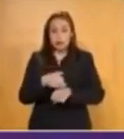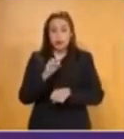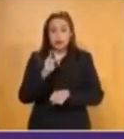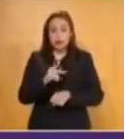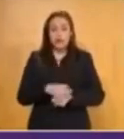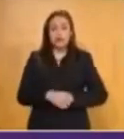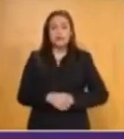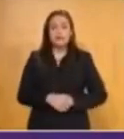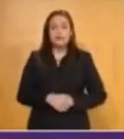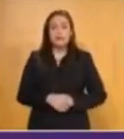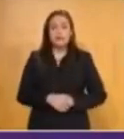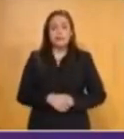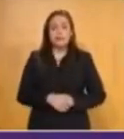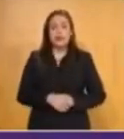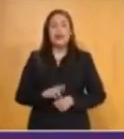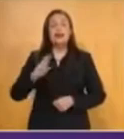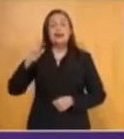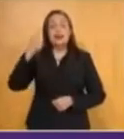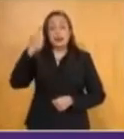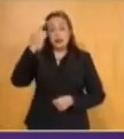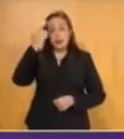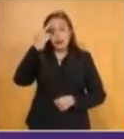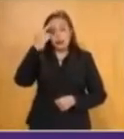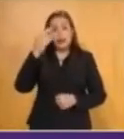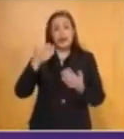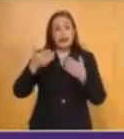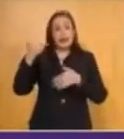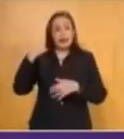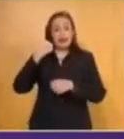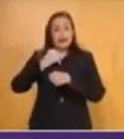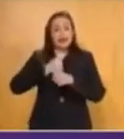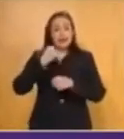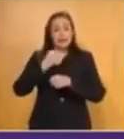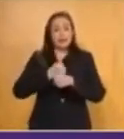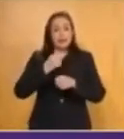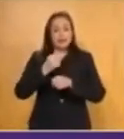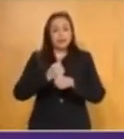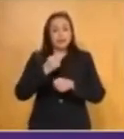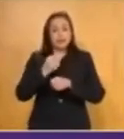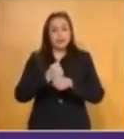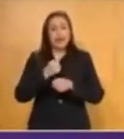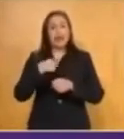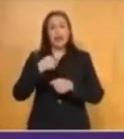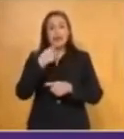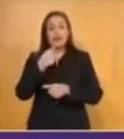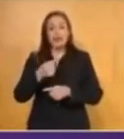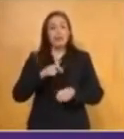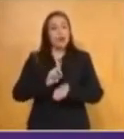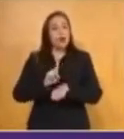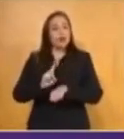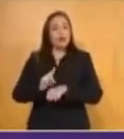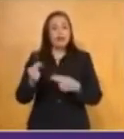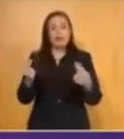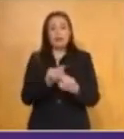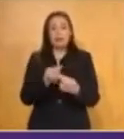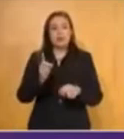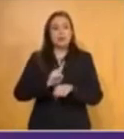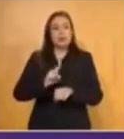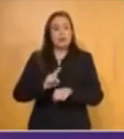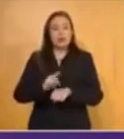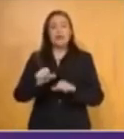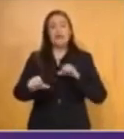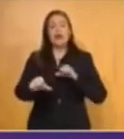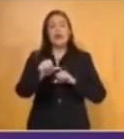about social values, remember that we must practice them every day. Remember that we must practice empathy